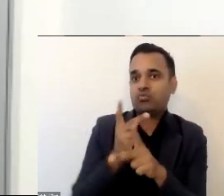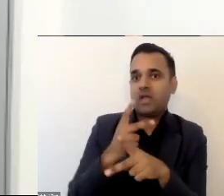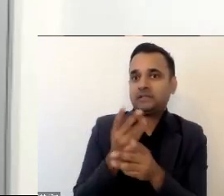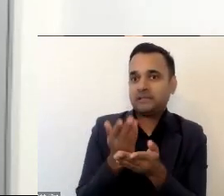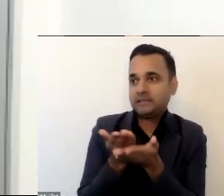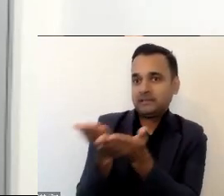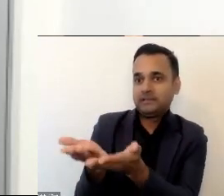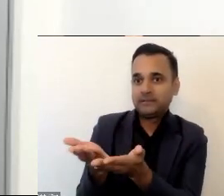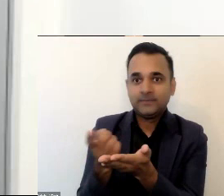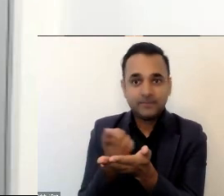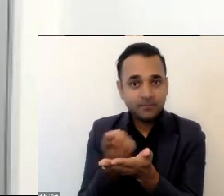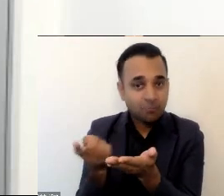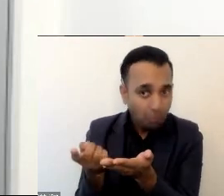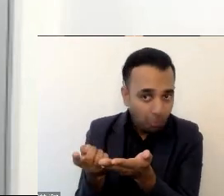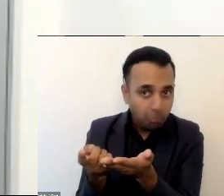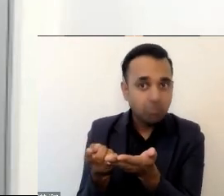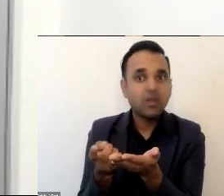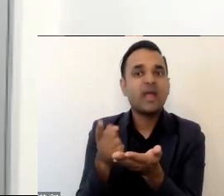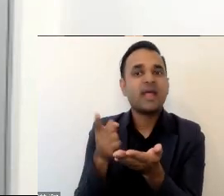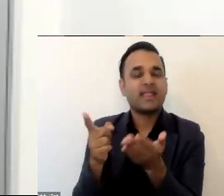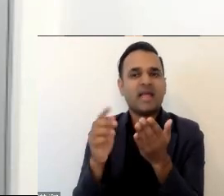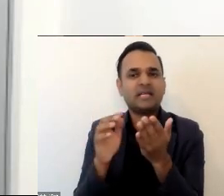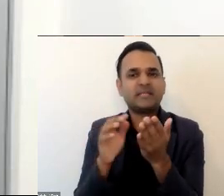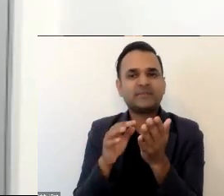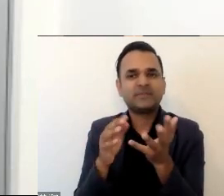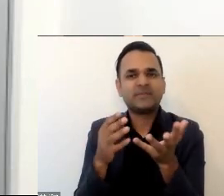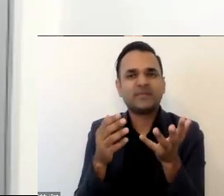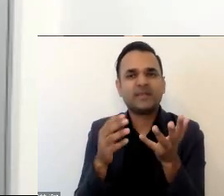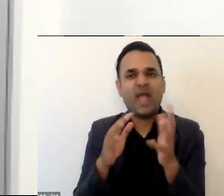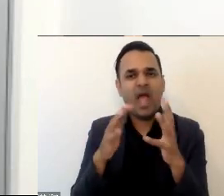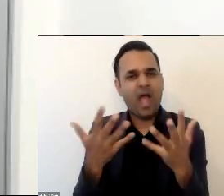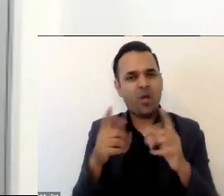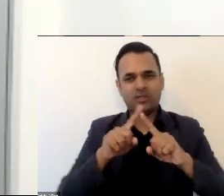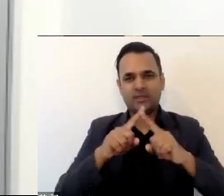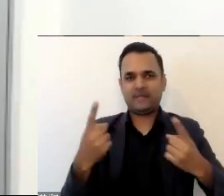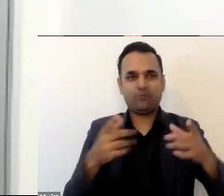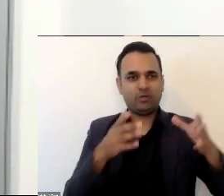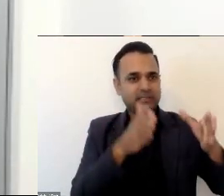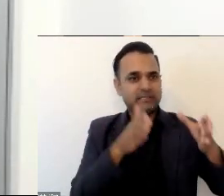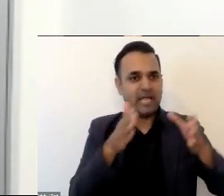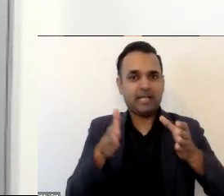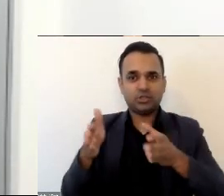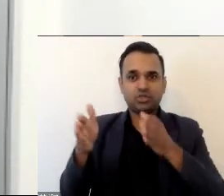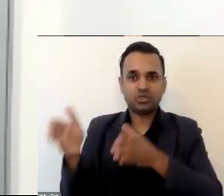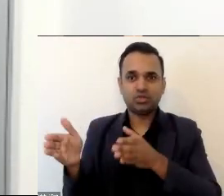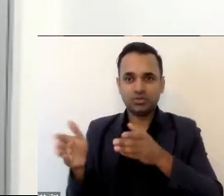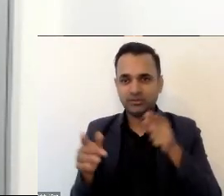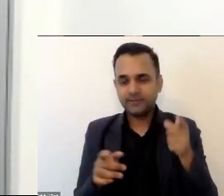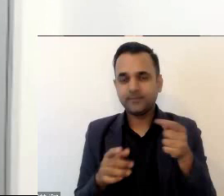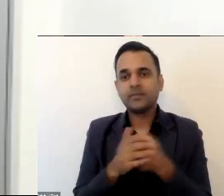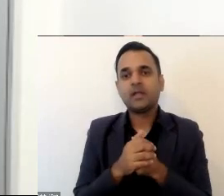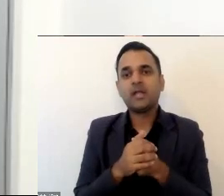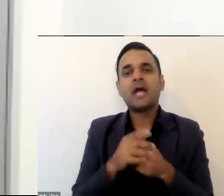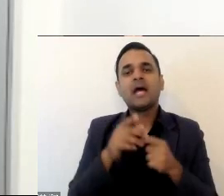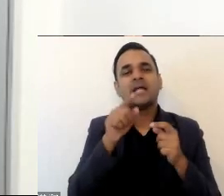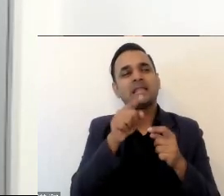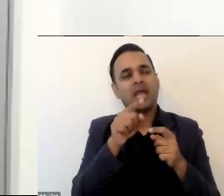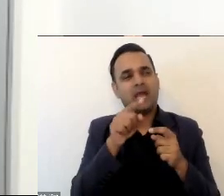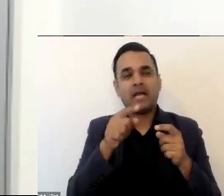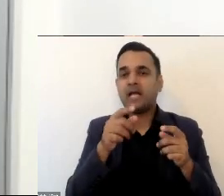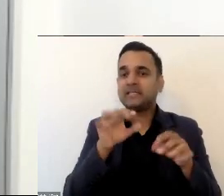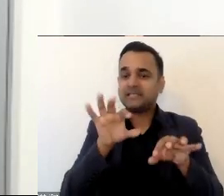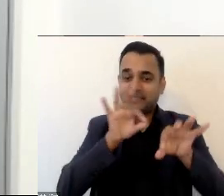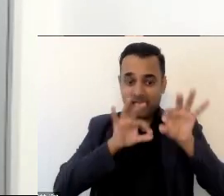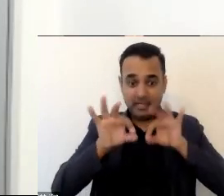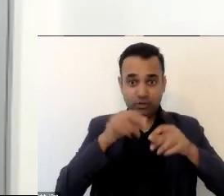think about bias in everyday life, we know that already there's societal inequalities that we